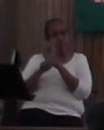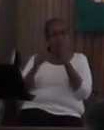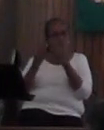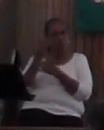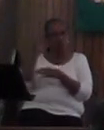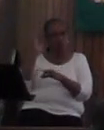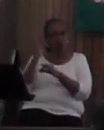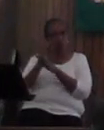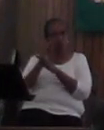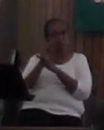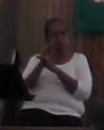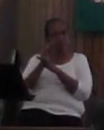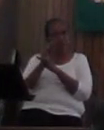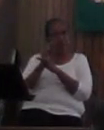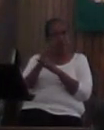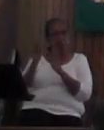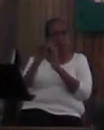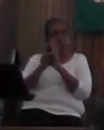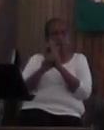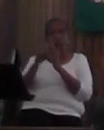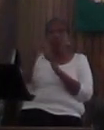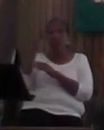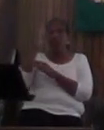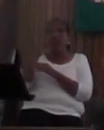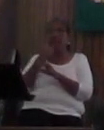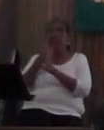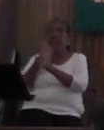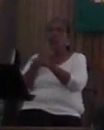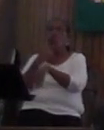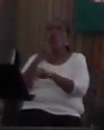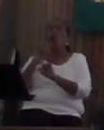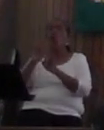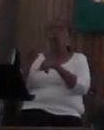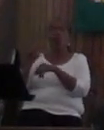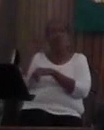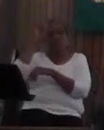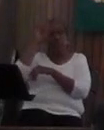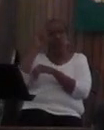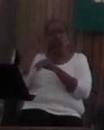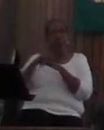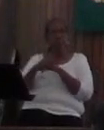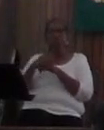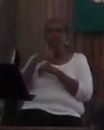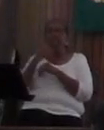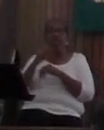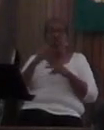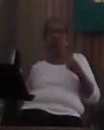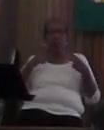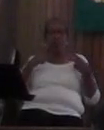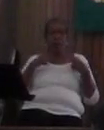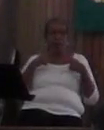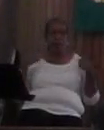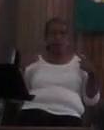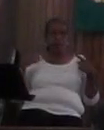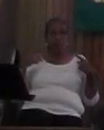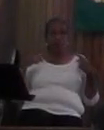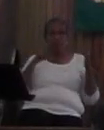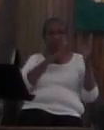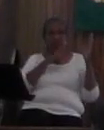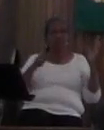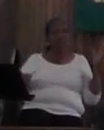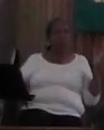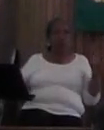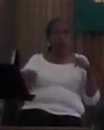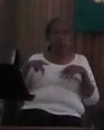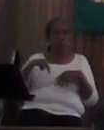By faith, Moses. God told Moses to go down to Egypt land and tell Pharaoh to let his people